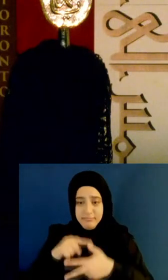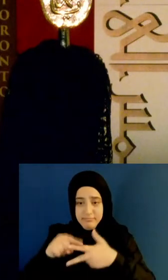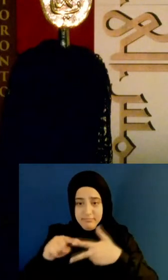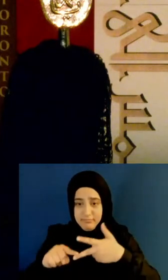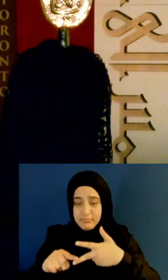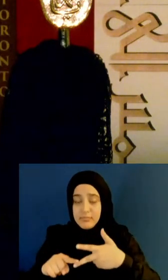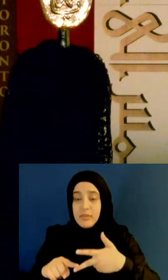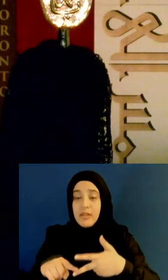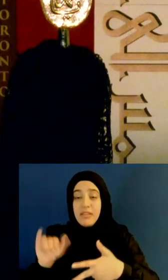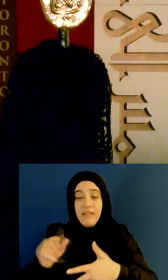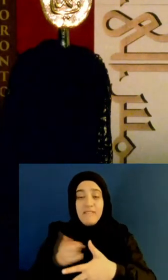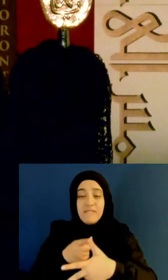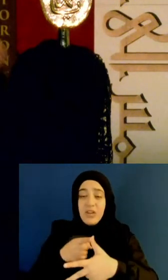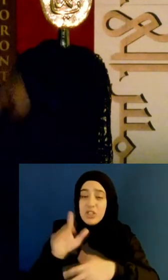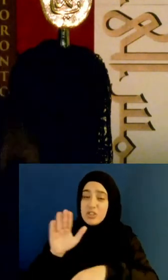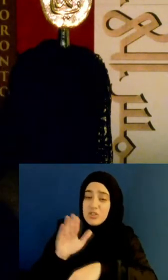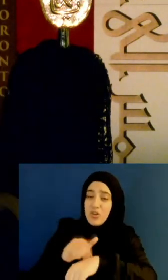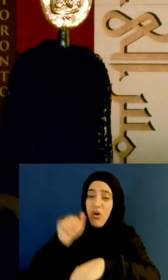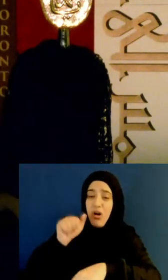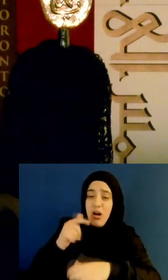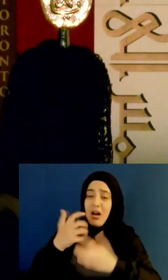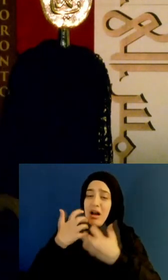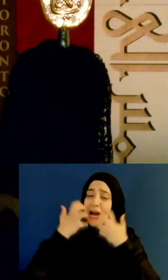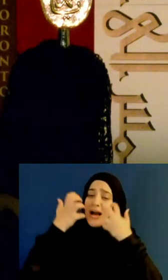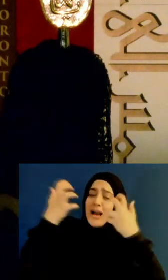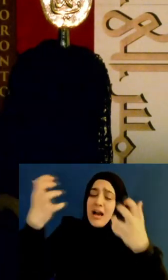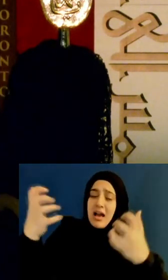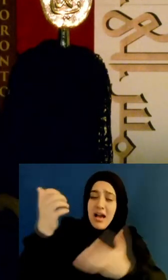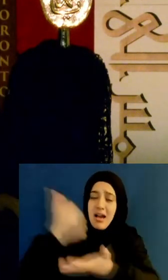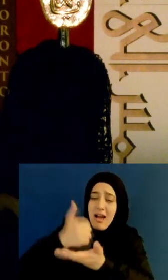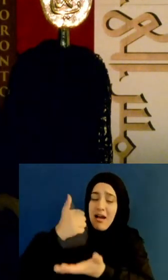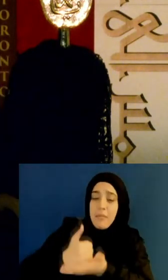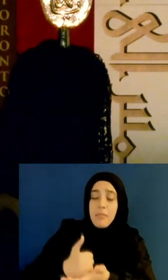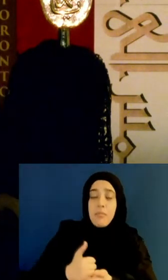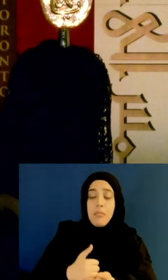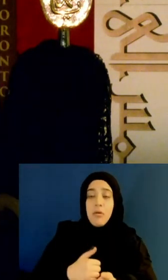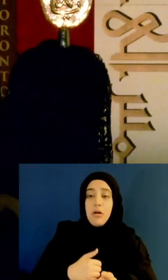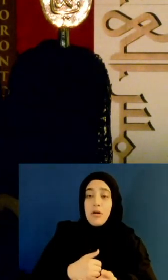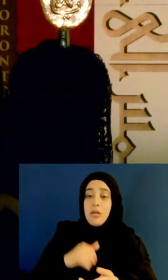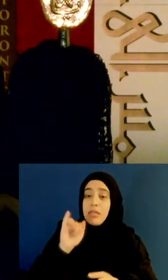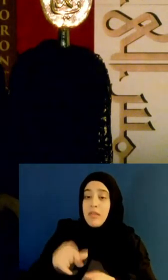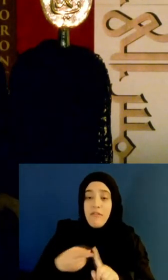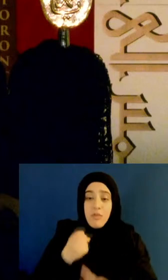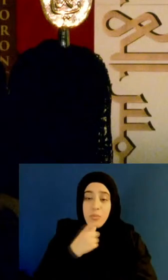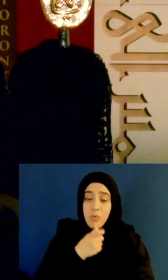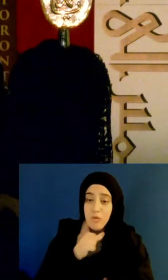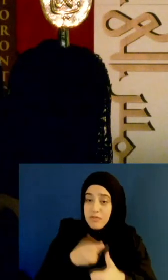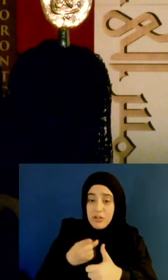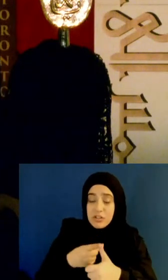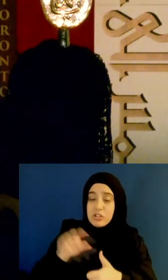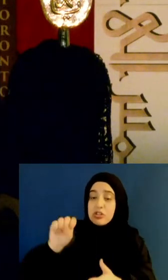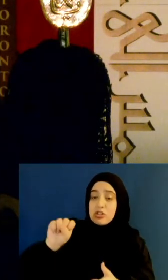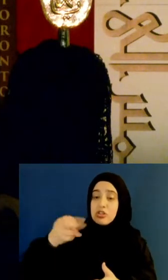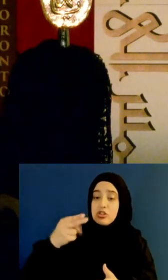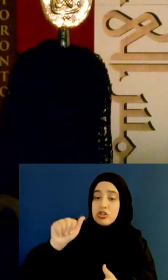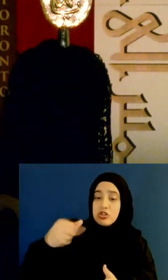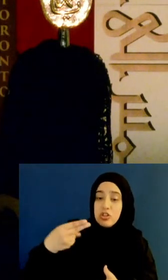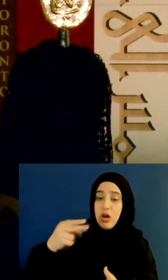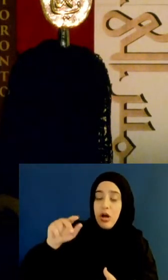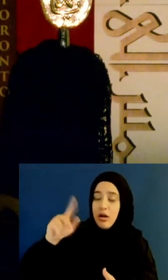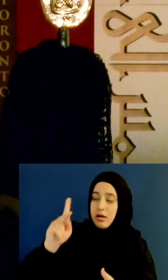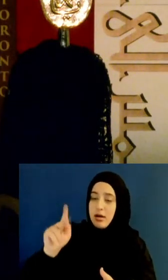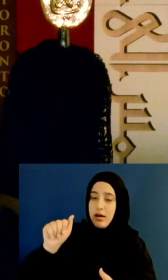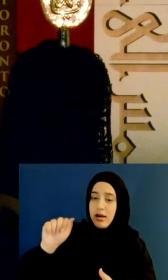that came from the Maidan was the call of Shah Qasim. Allah, Allah. When